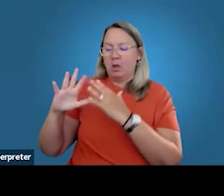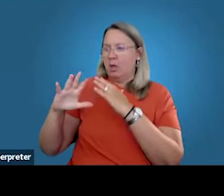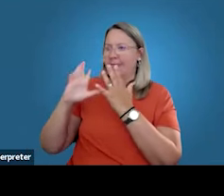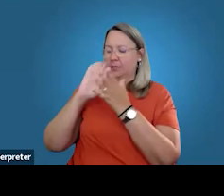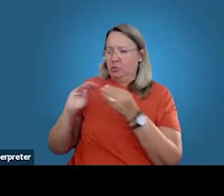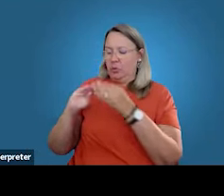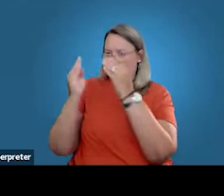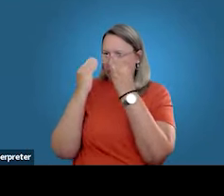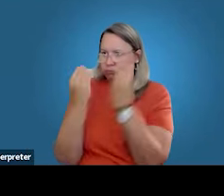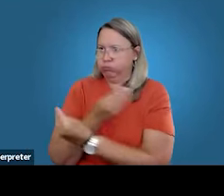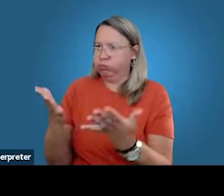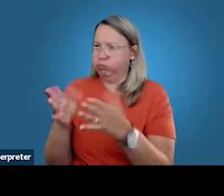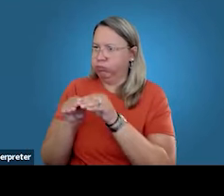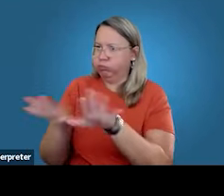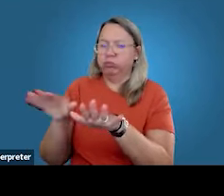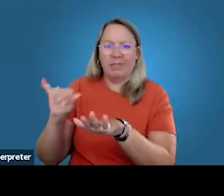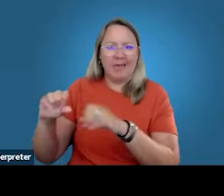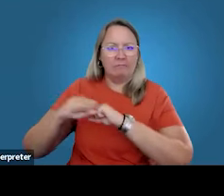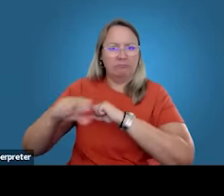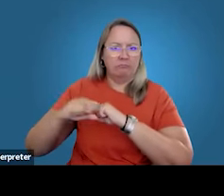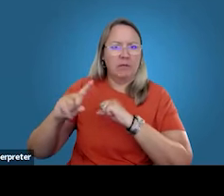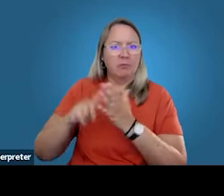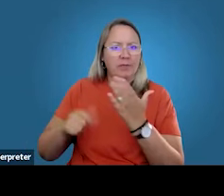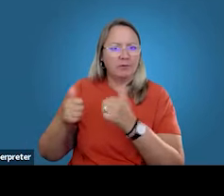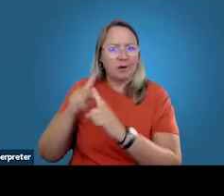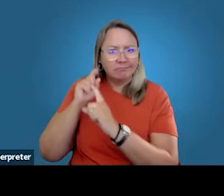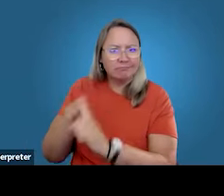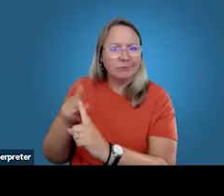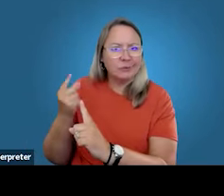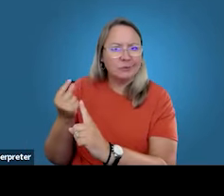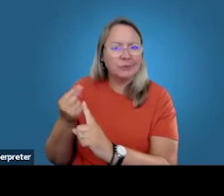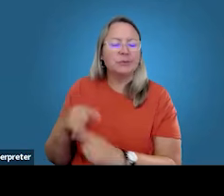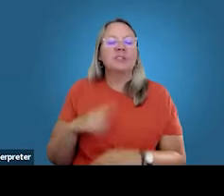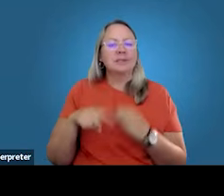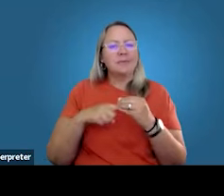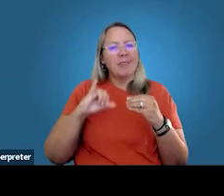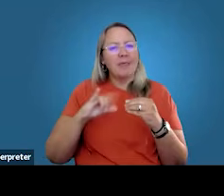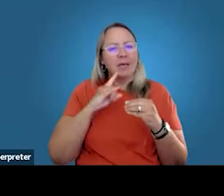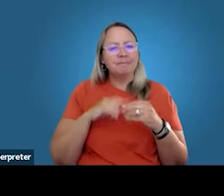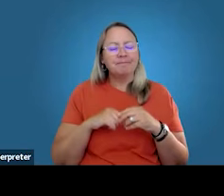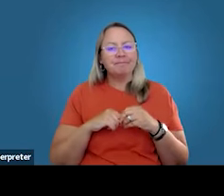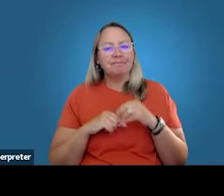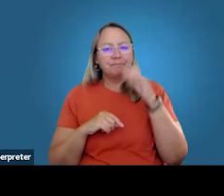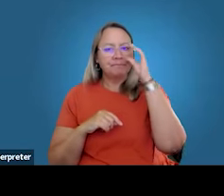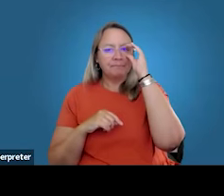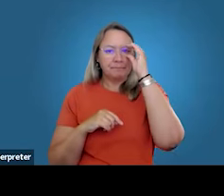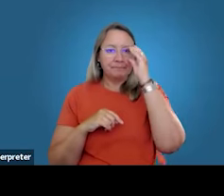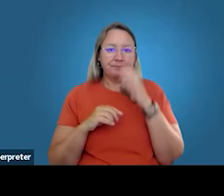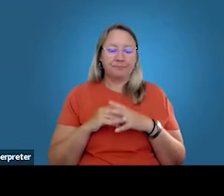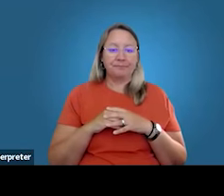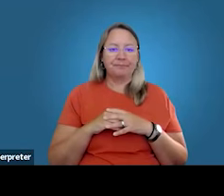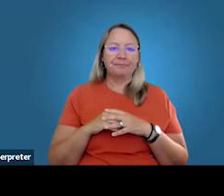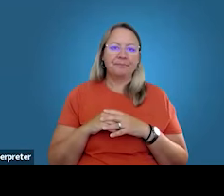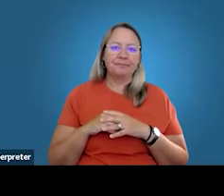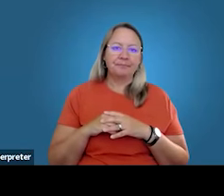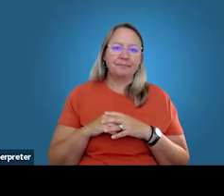they are convincing external audiences of what they're trying to do. Obviously something that's incredibly relevant for you guys. Just to bring that